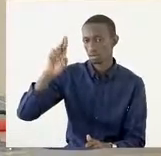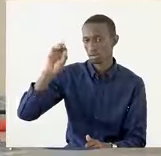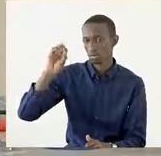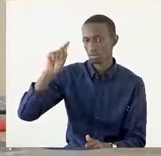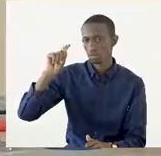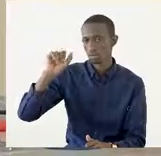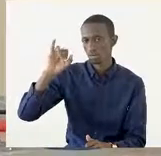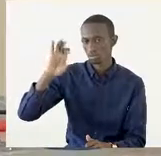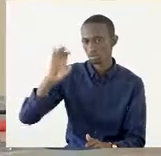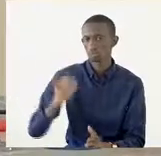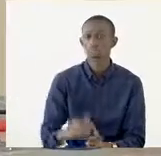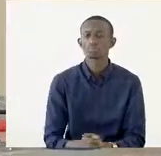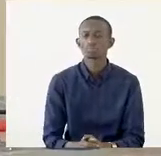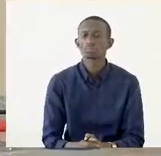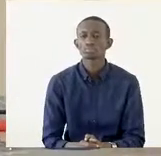aromatic